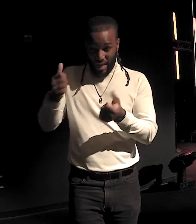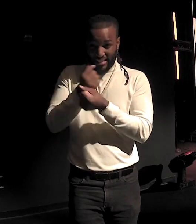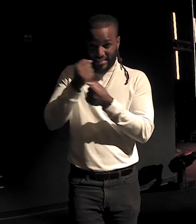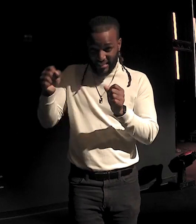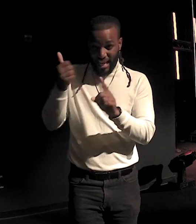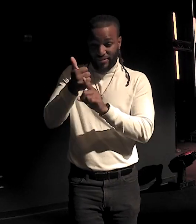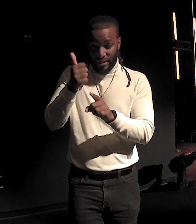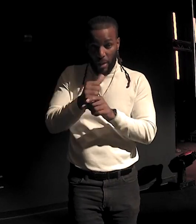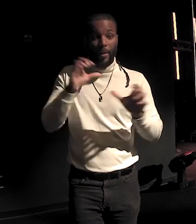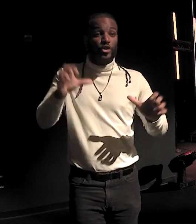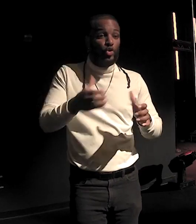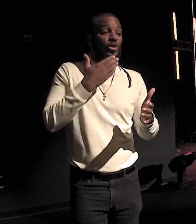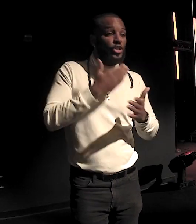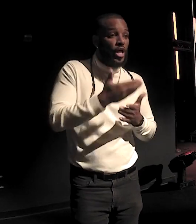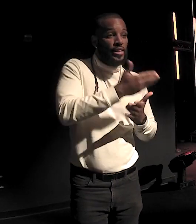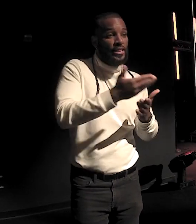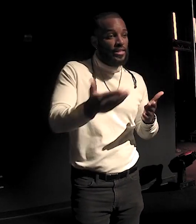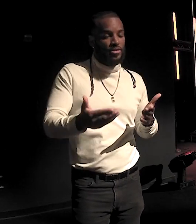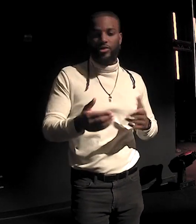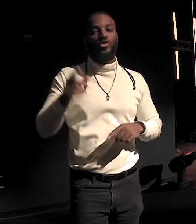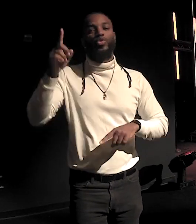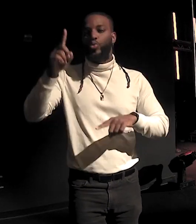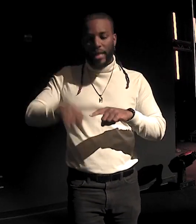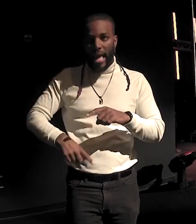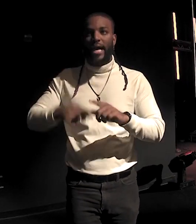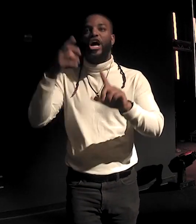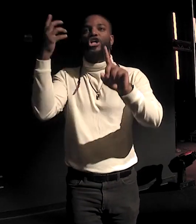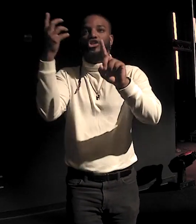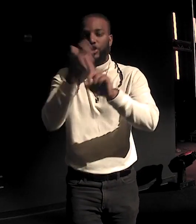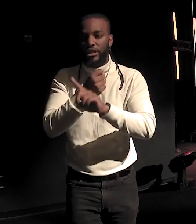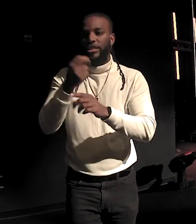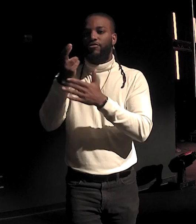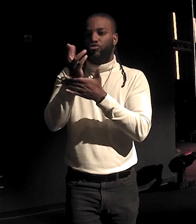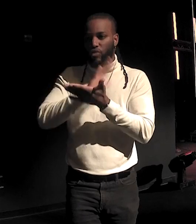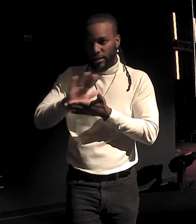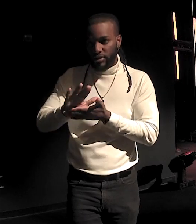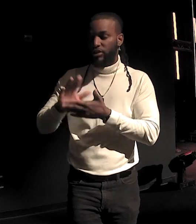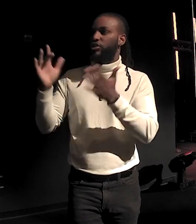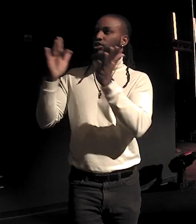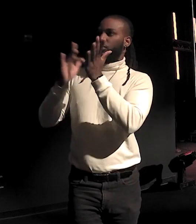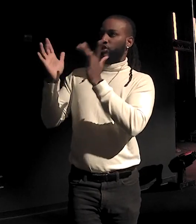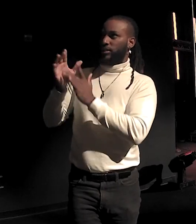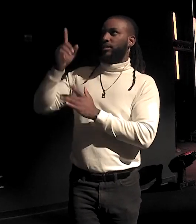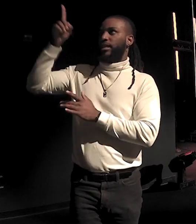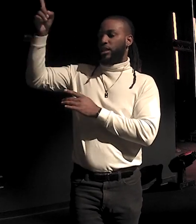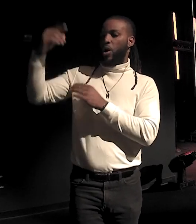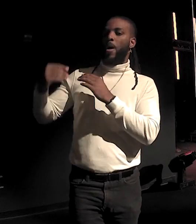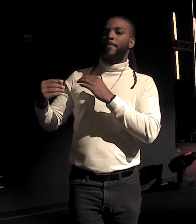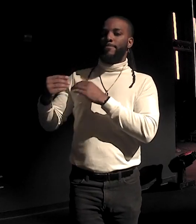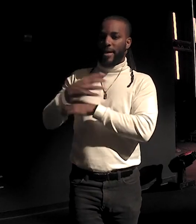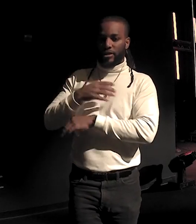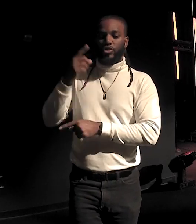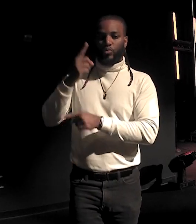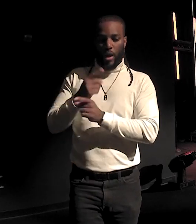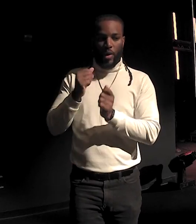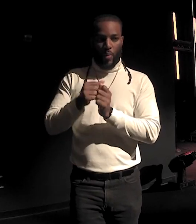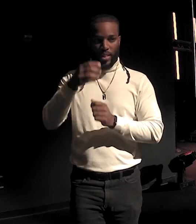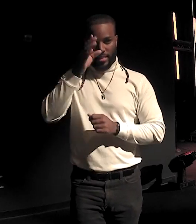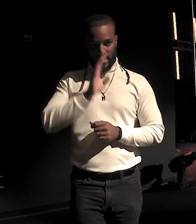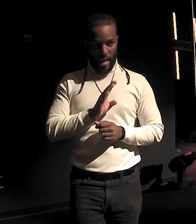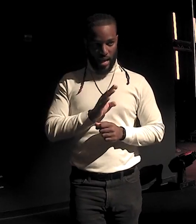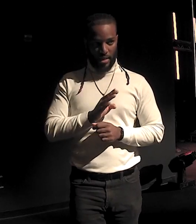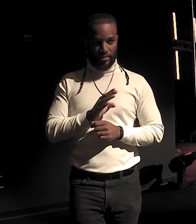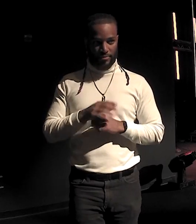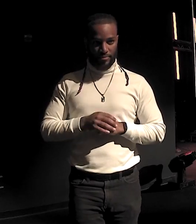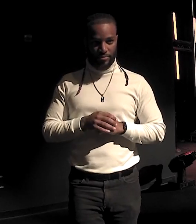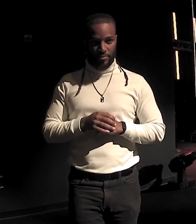by good deeds, you cannot achieve righteousness. Jesus alone makes us right with God and right as he